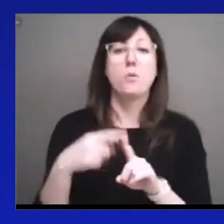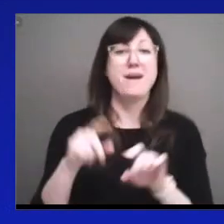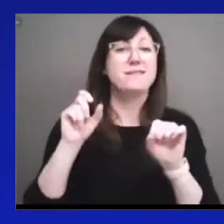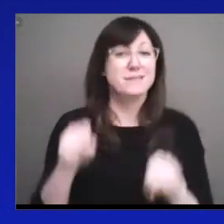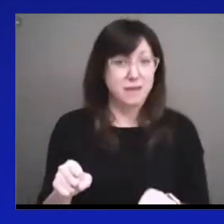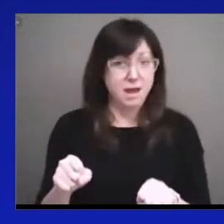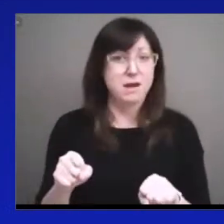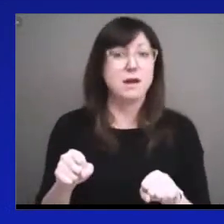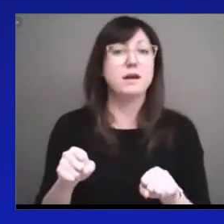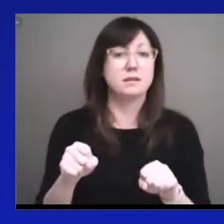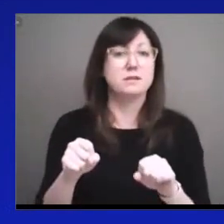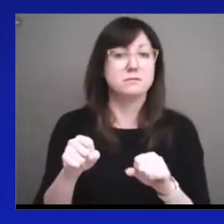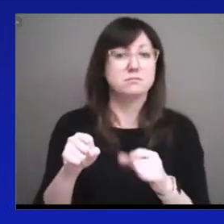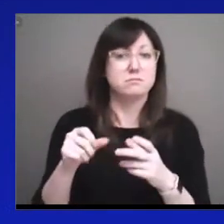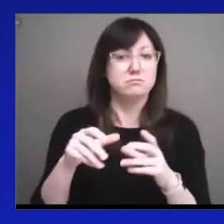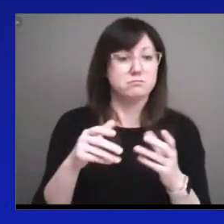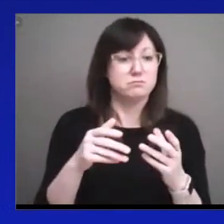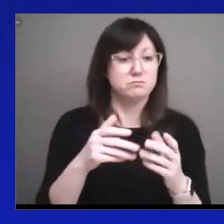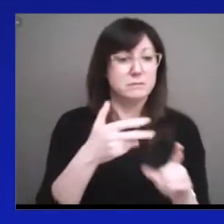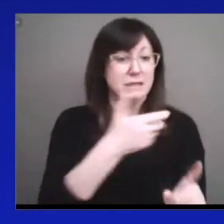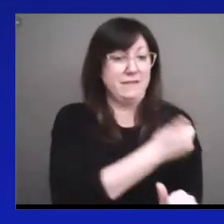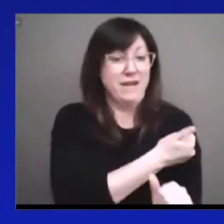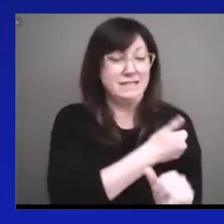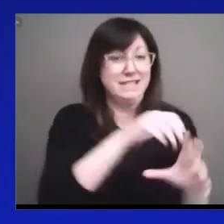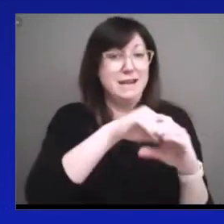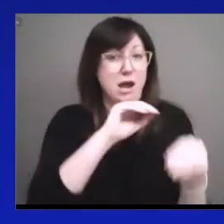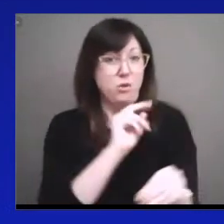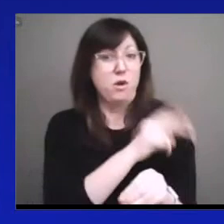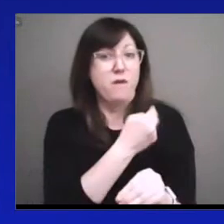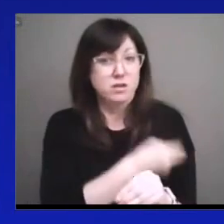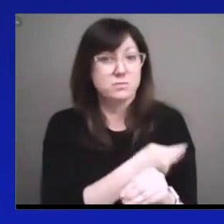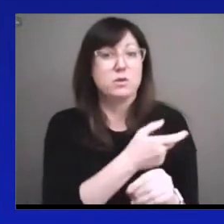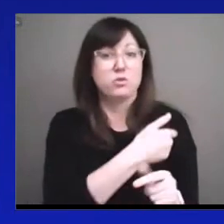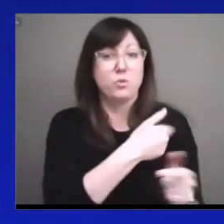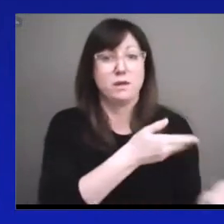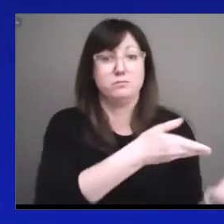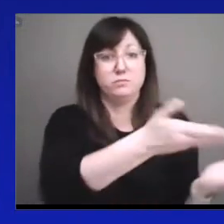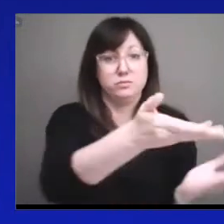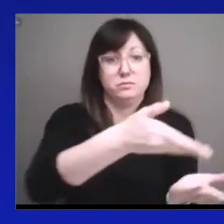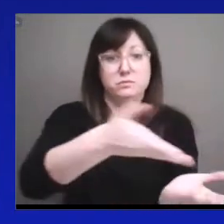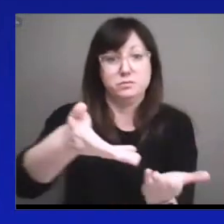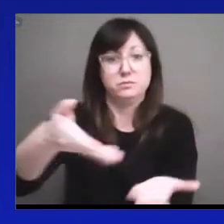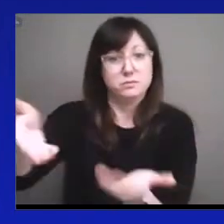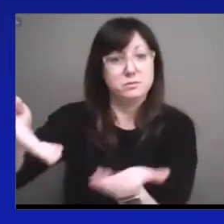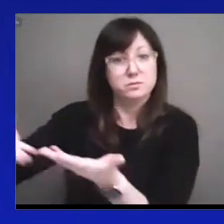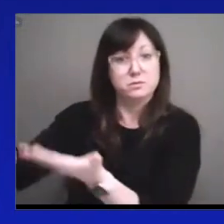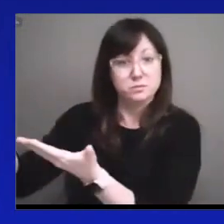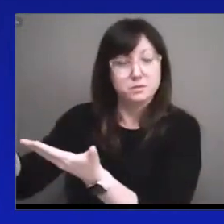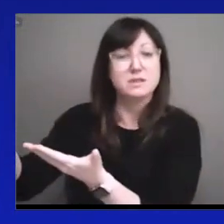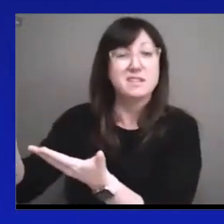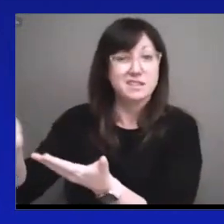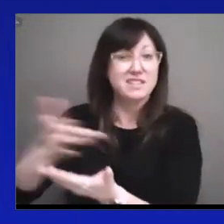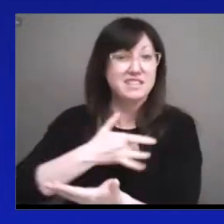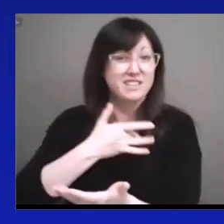vaccine, perhaps because we had said we're willing to do this, that may have helped us